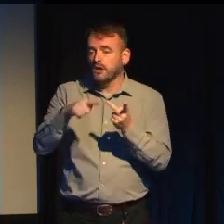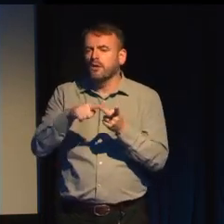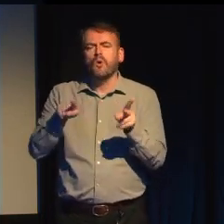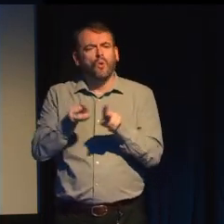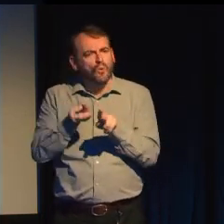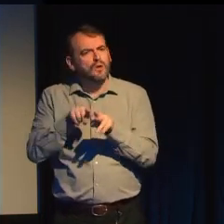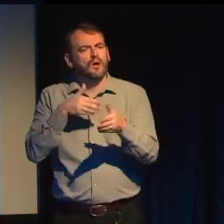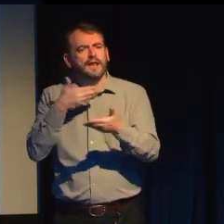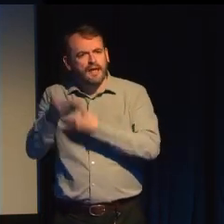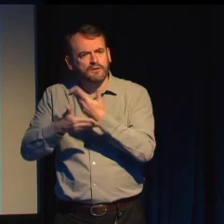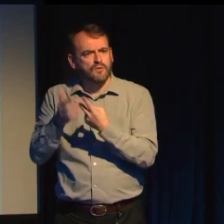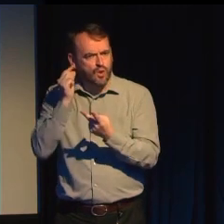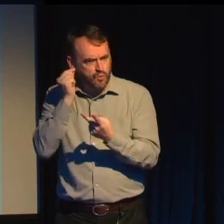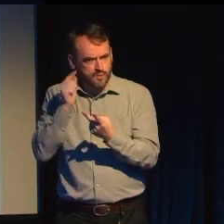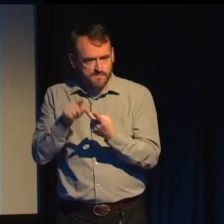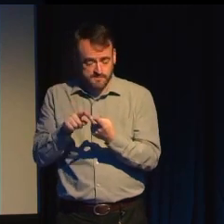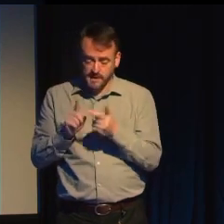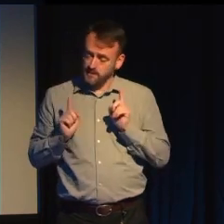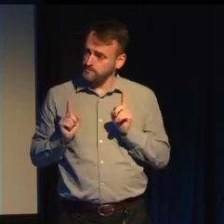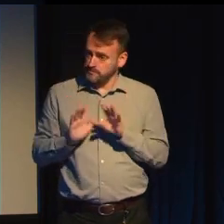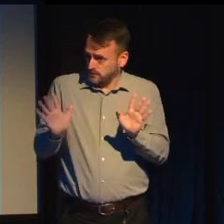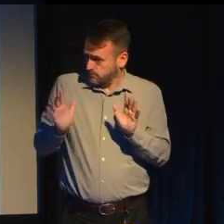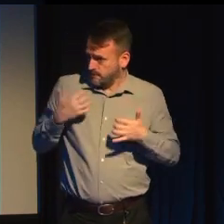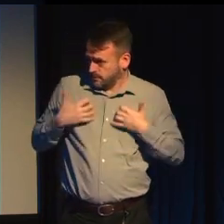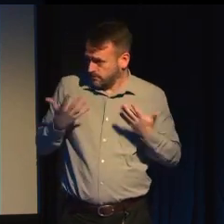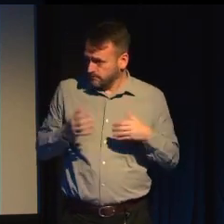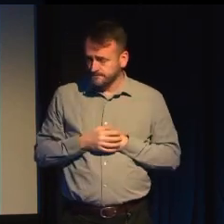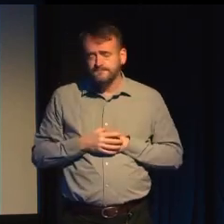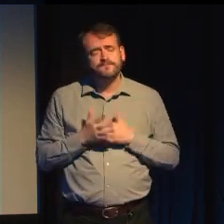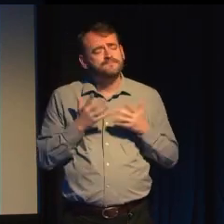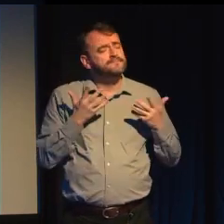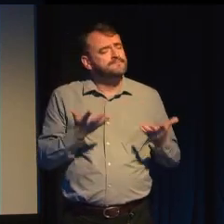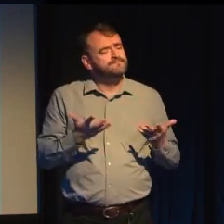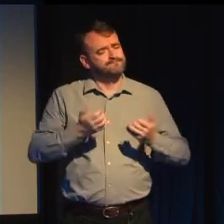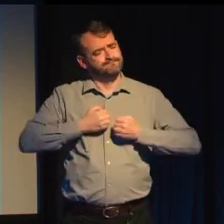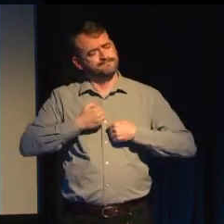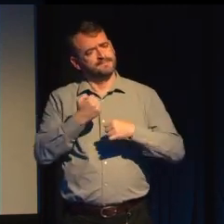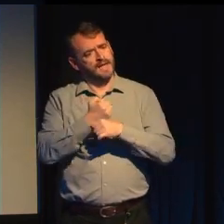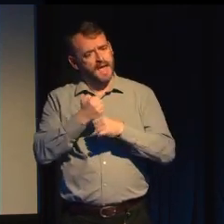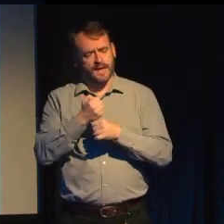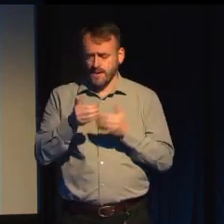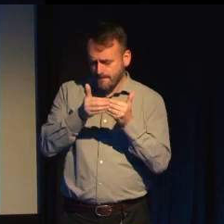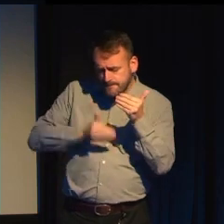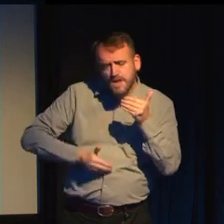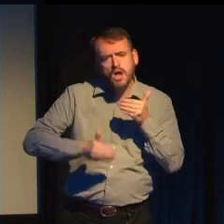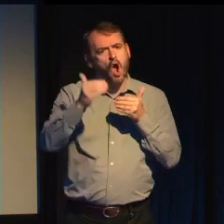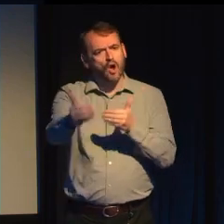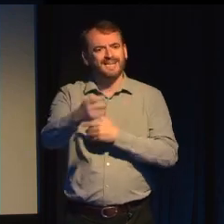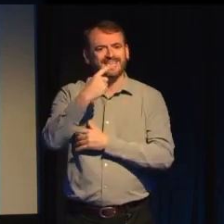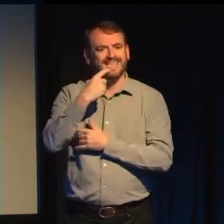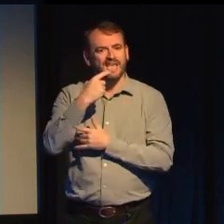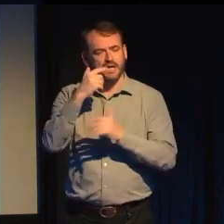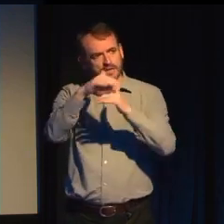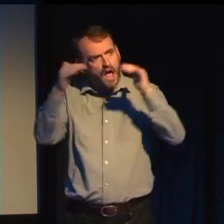is. I'm going to talk about Beyond a Steel Sky, which is not even really a sequel. It's within the world of a game that we